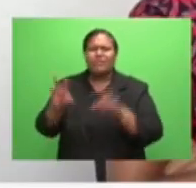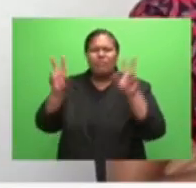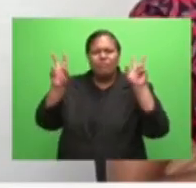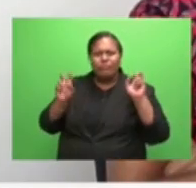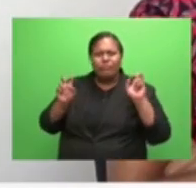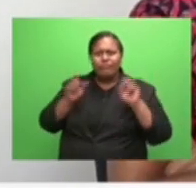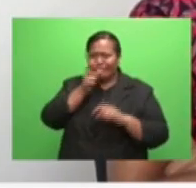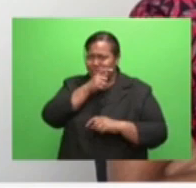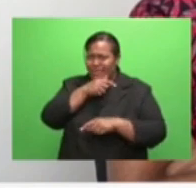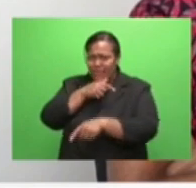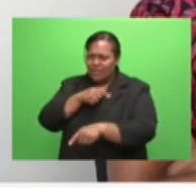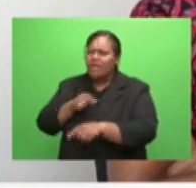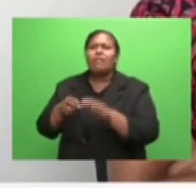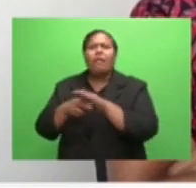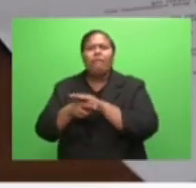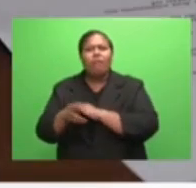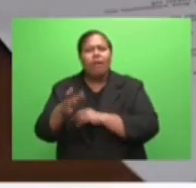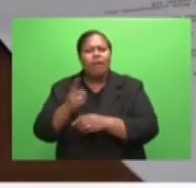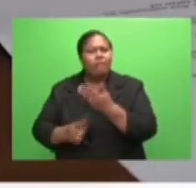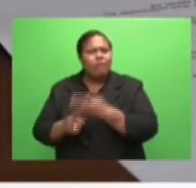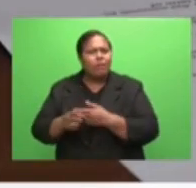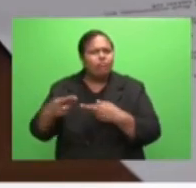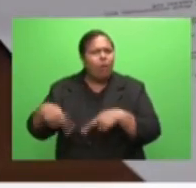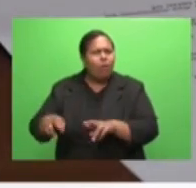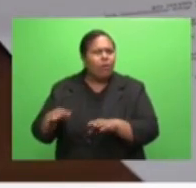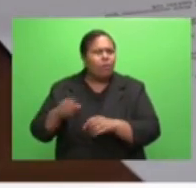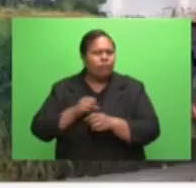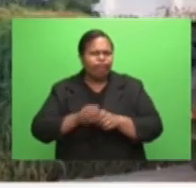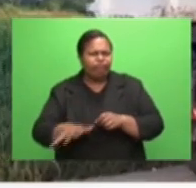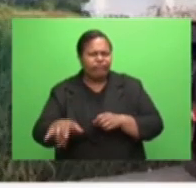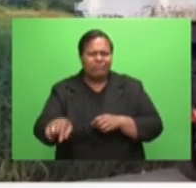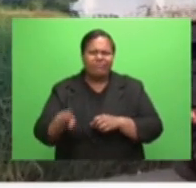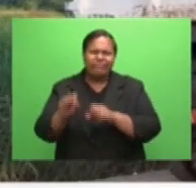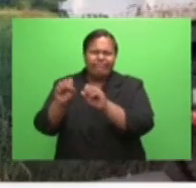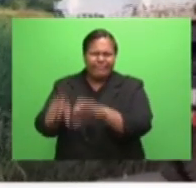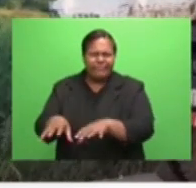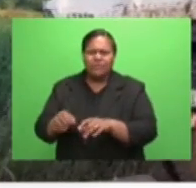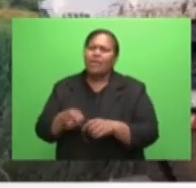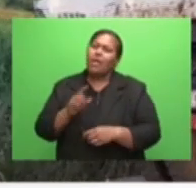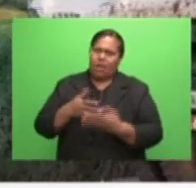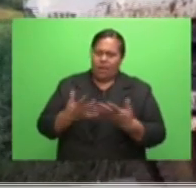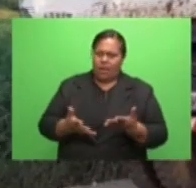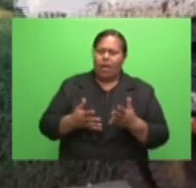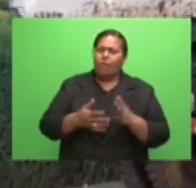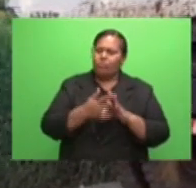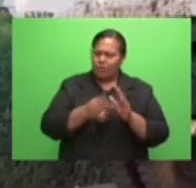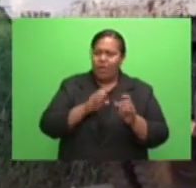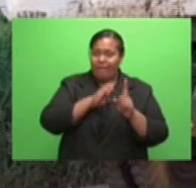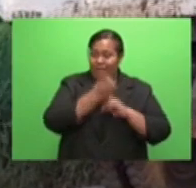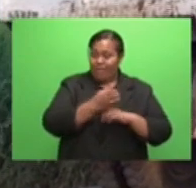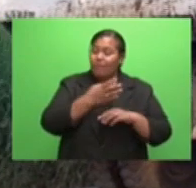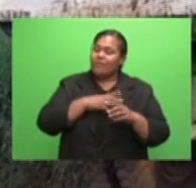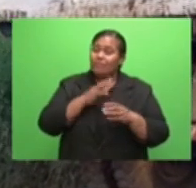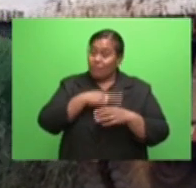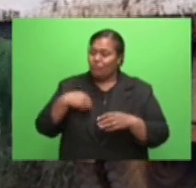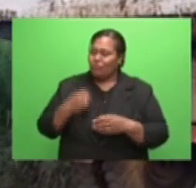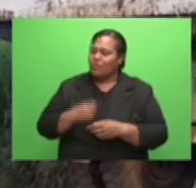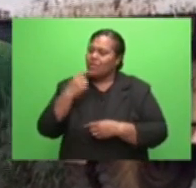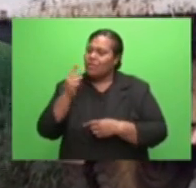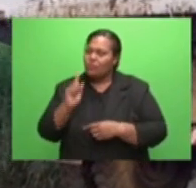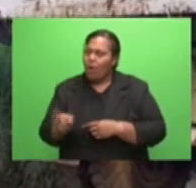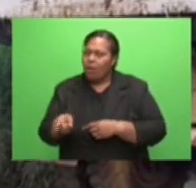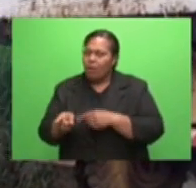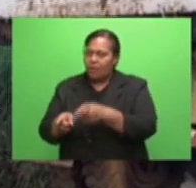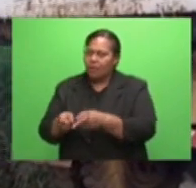Permanent Secretary Joshua Wycliffe says a prohibition notice was given to the company to stop irresponsible dumping. The poultry farm was